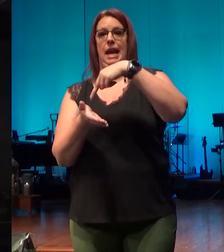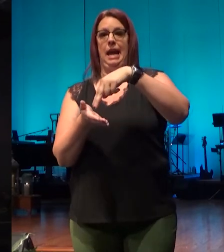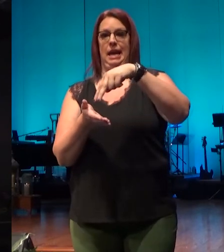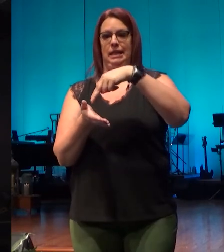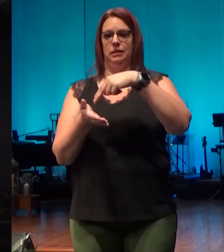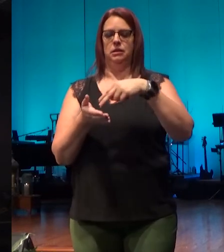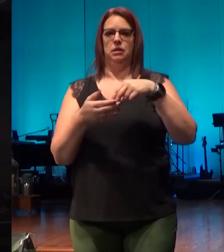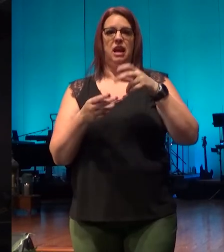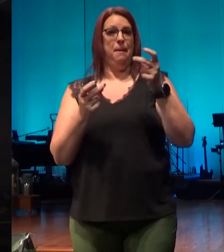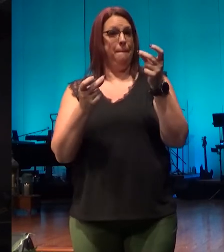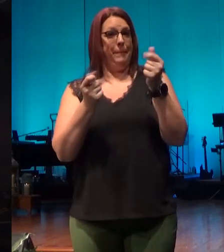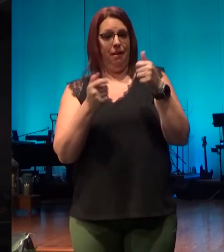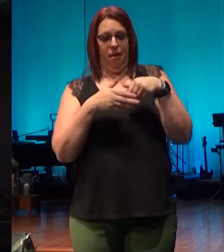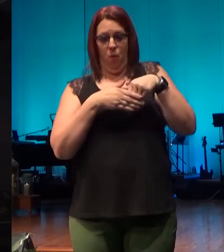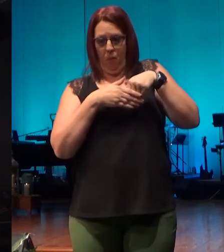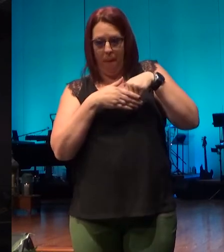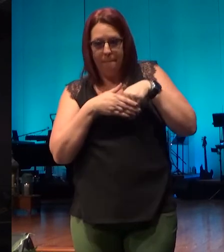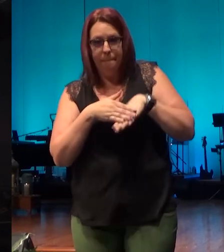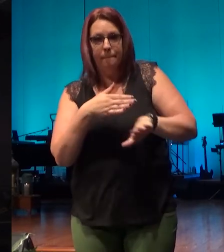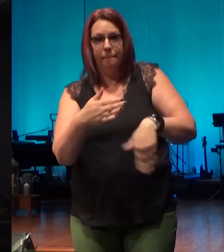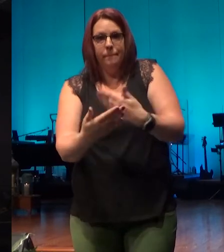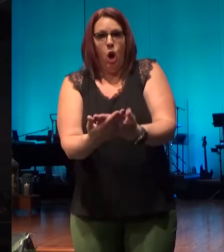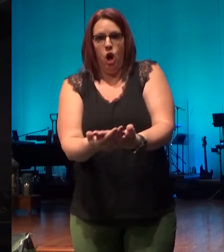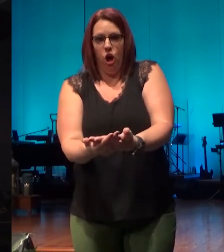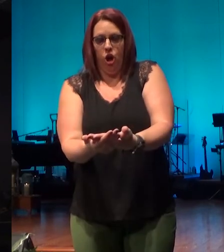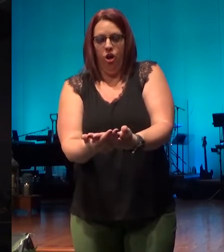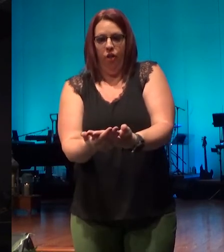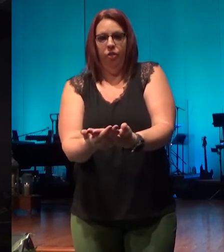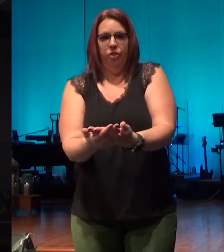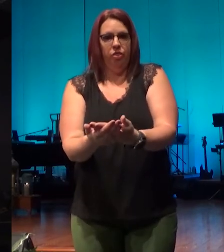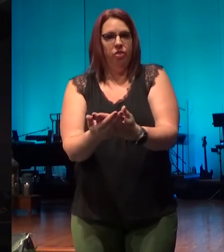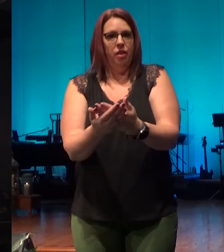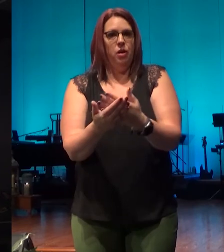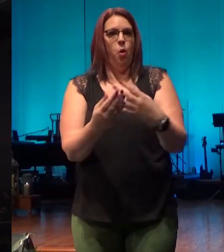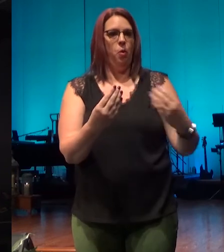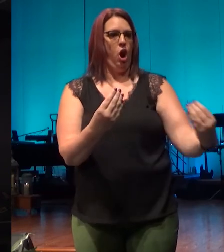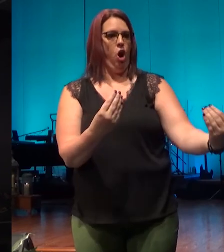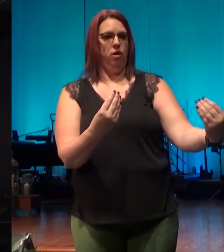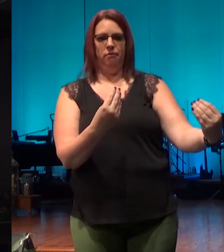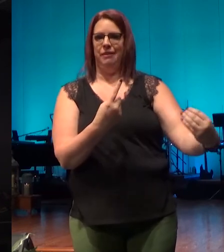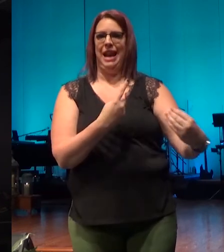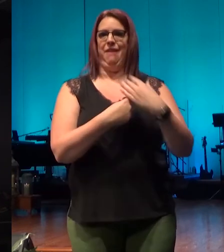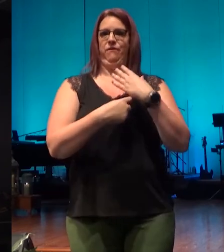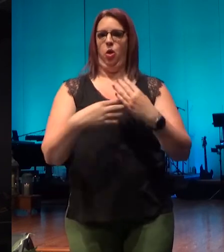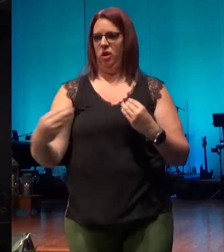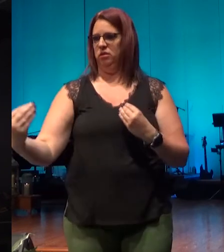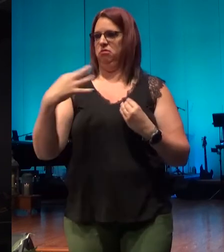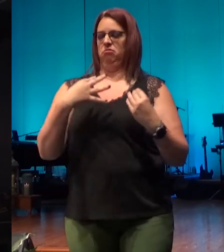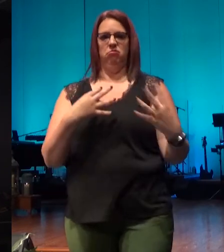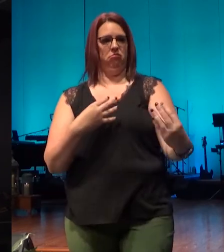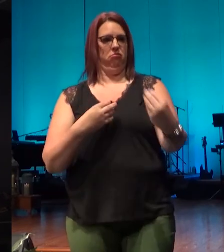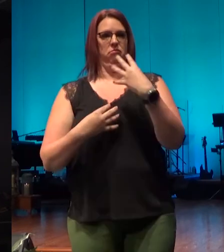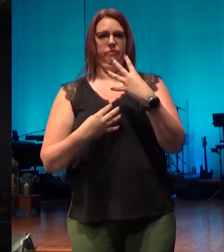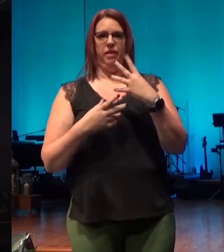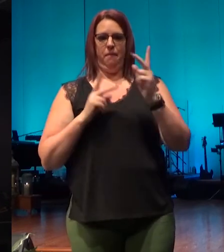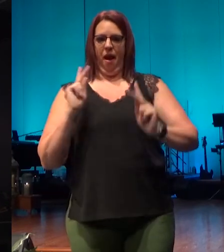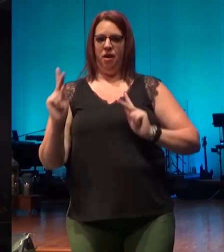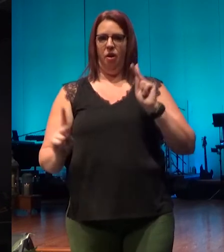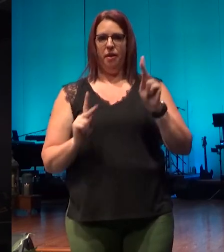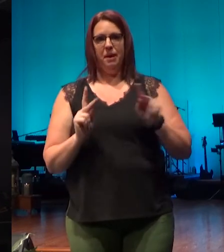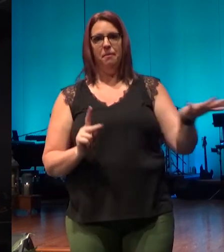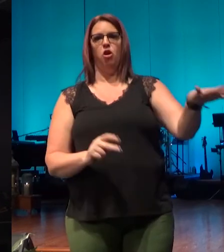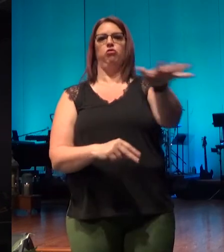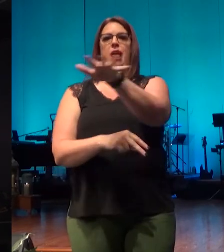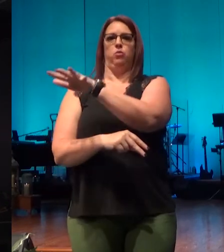birthed with being influenced by people around us. Where we see that people around us have